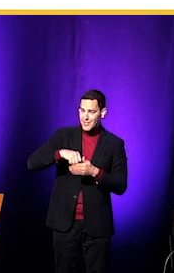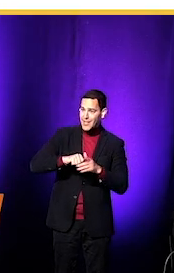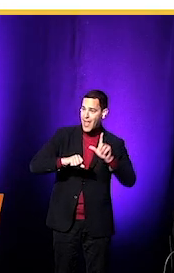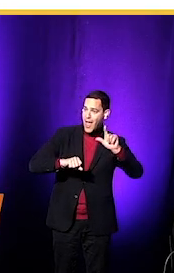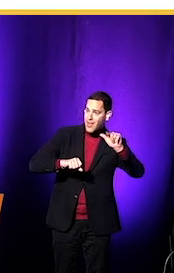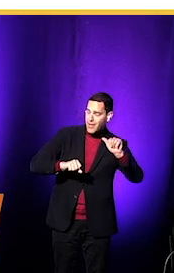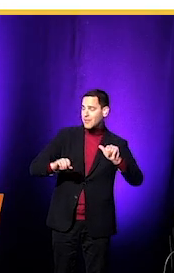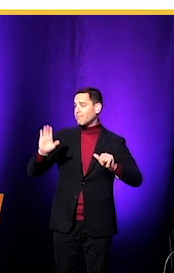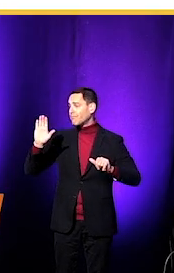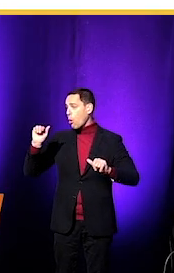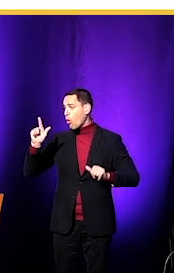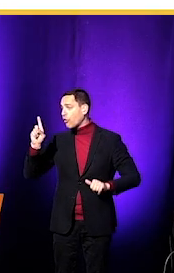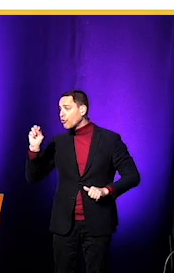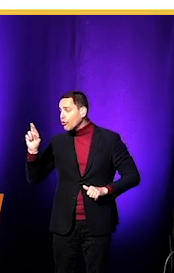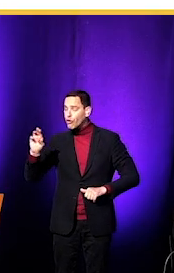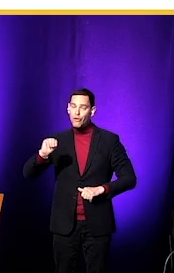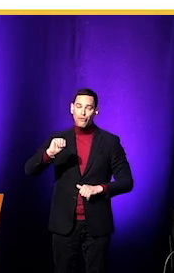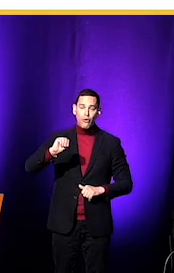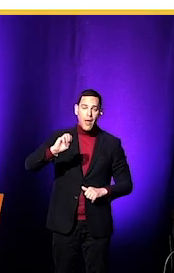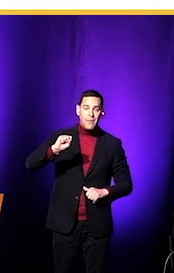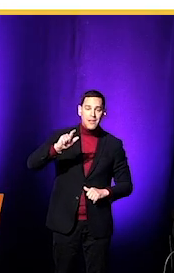with families and more.